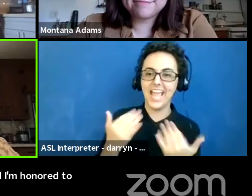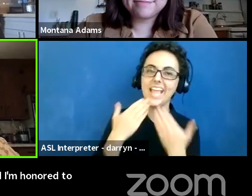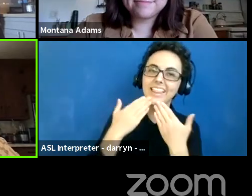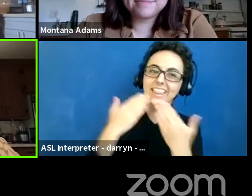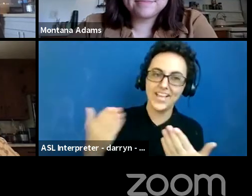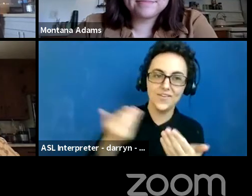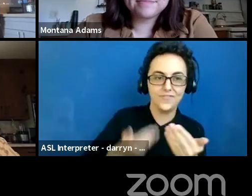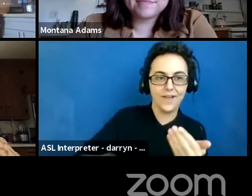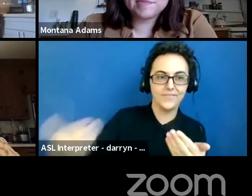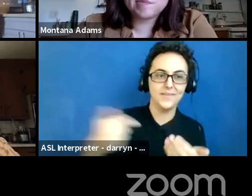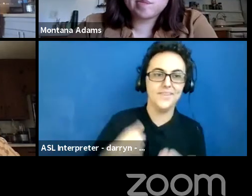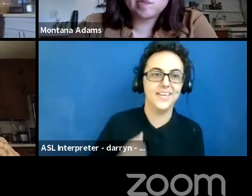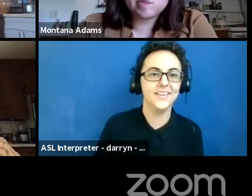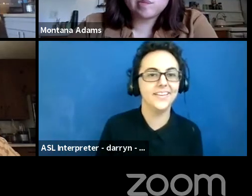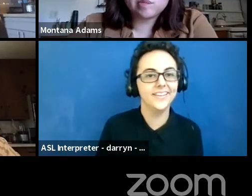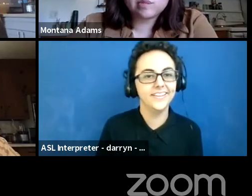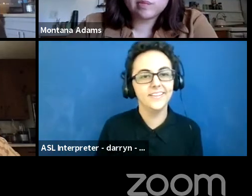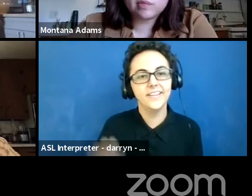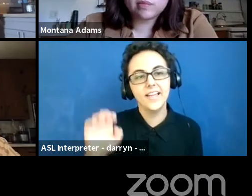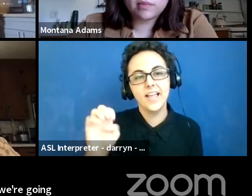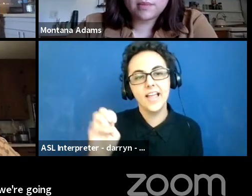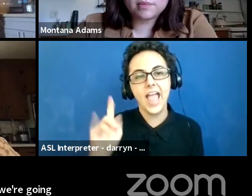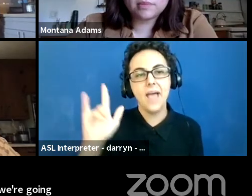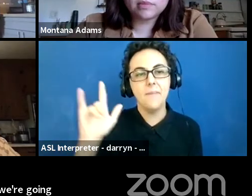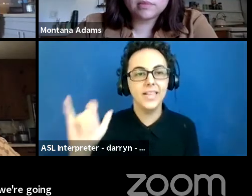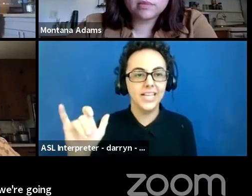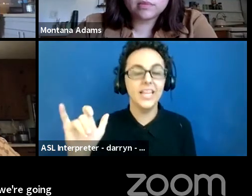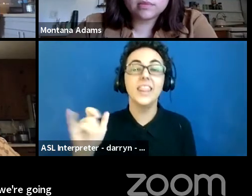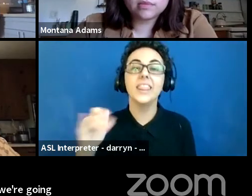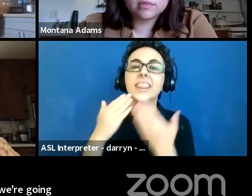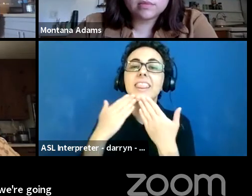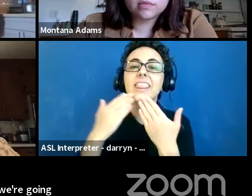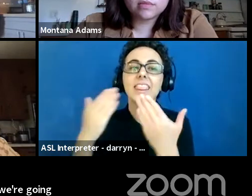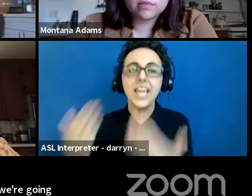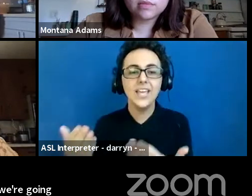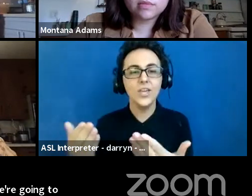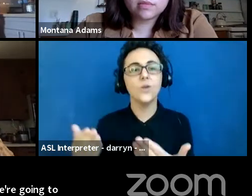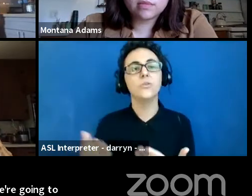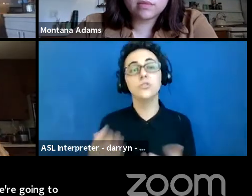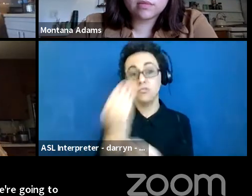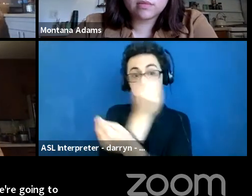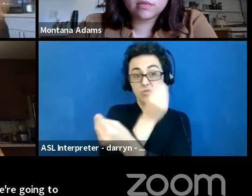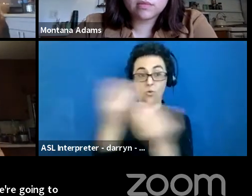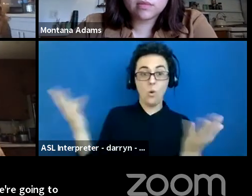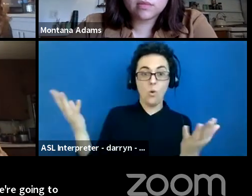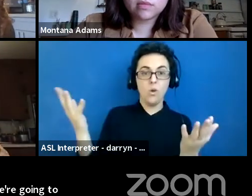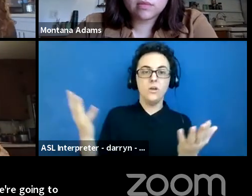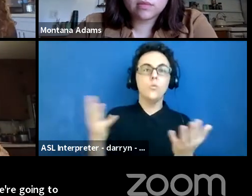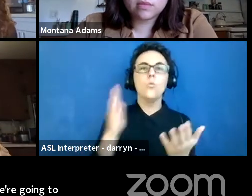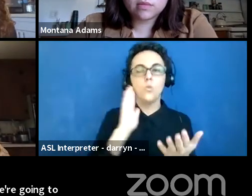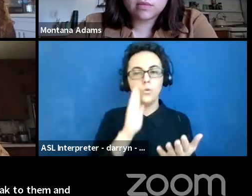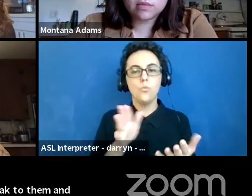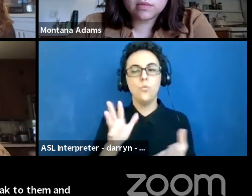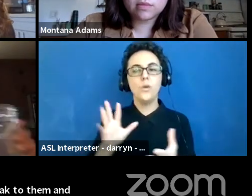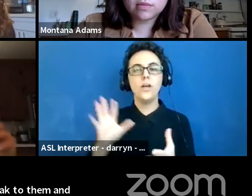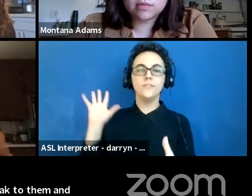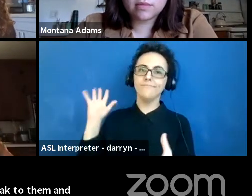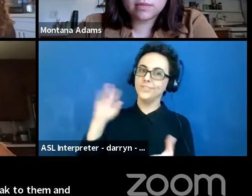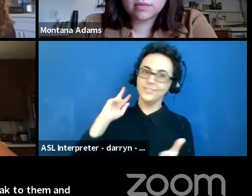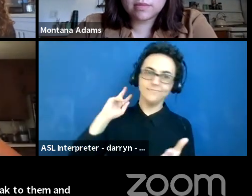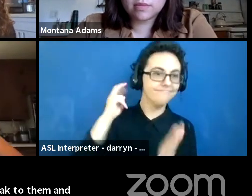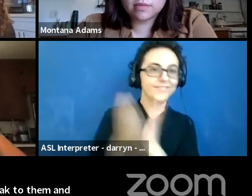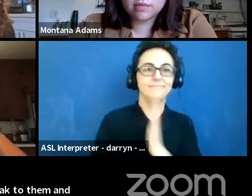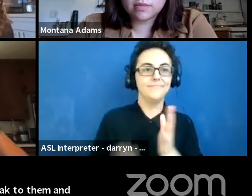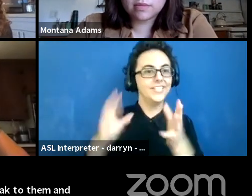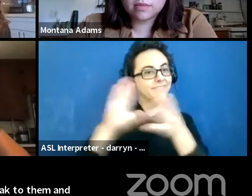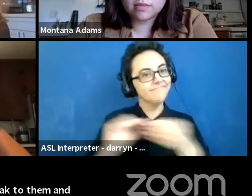Thank you. So just so everyone knows, we're going to jump into some discussion questions. We'll speak to them. And then if there's time at the